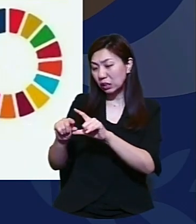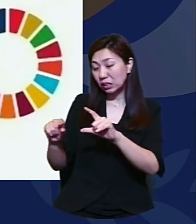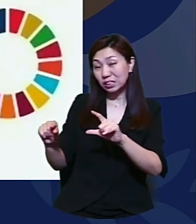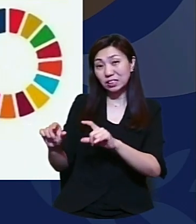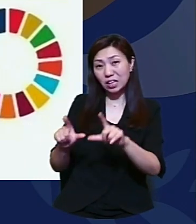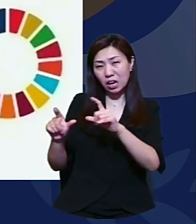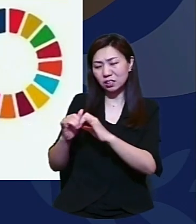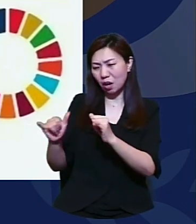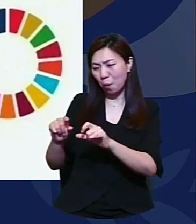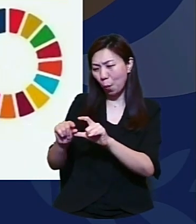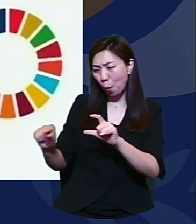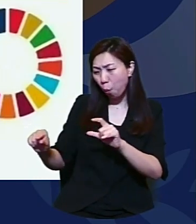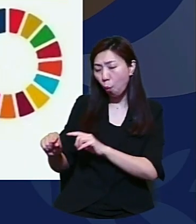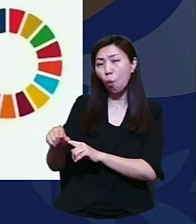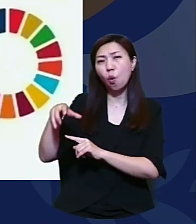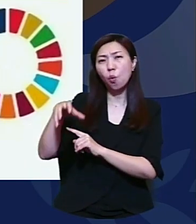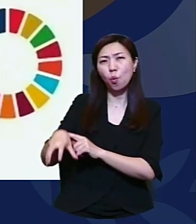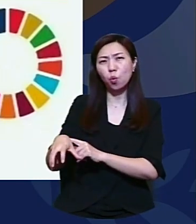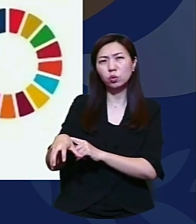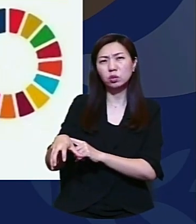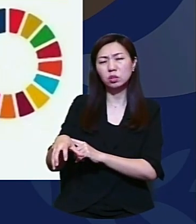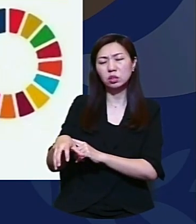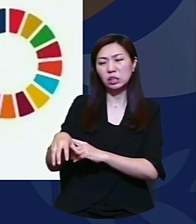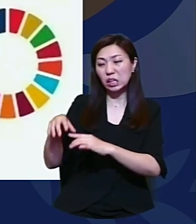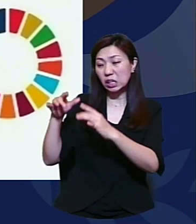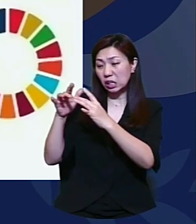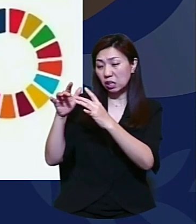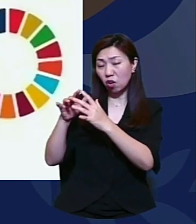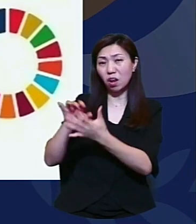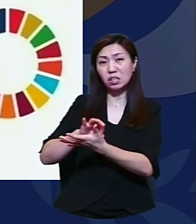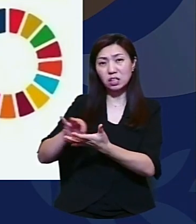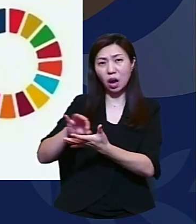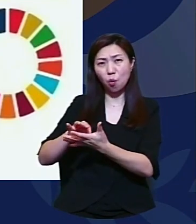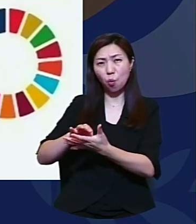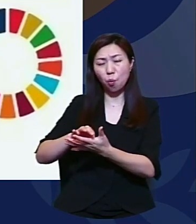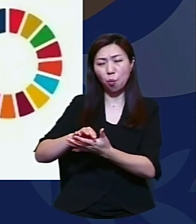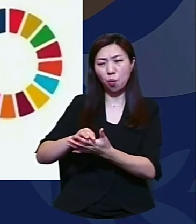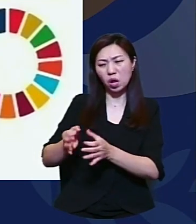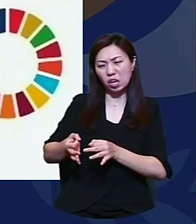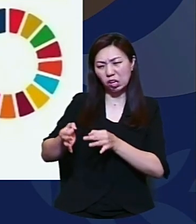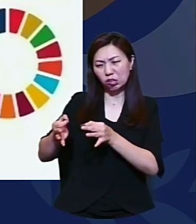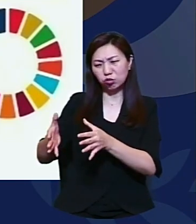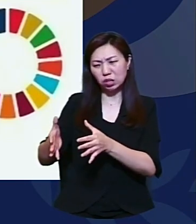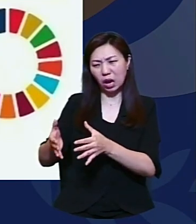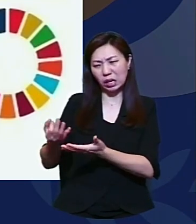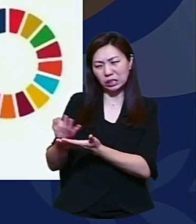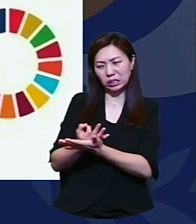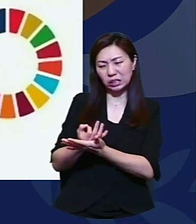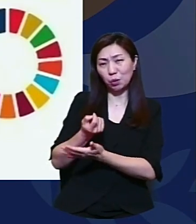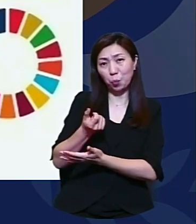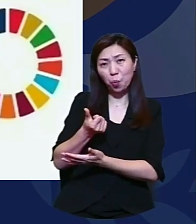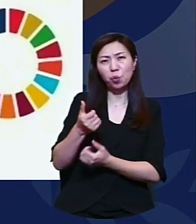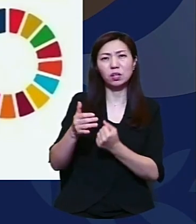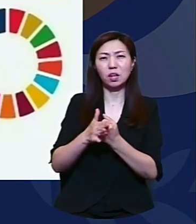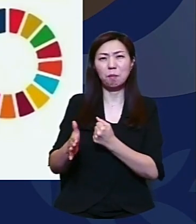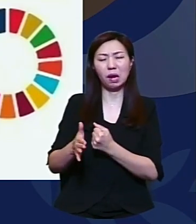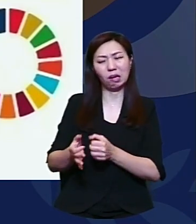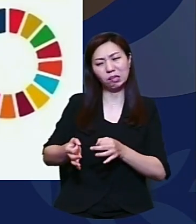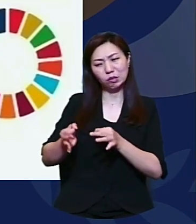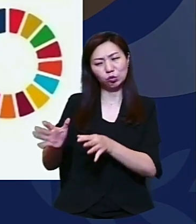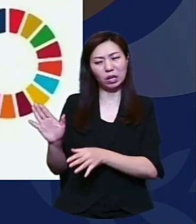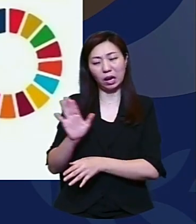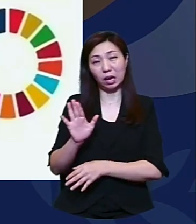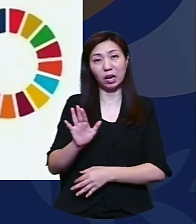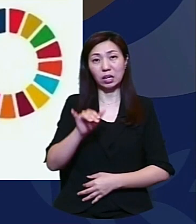local expertise on the ground also is a big issue for many operators that are trying to manage and also maintain